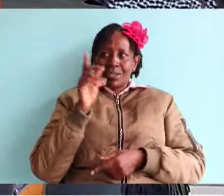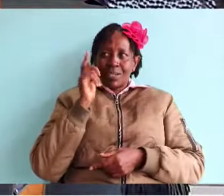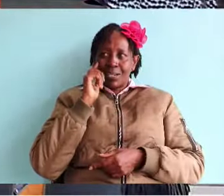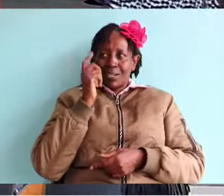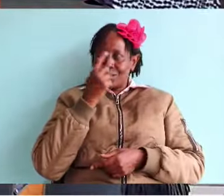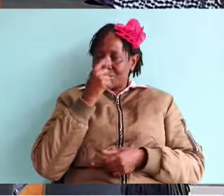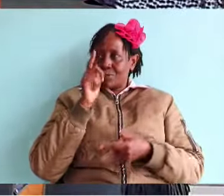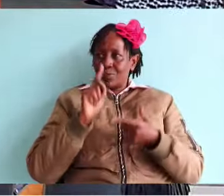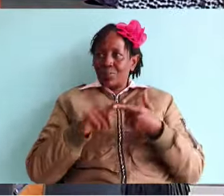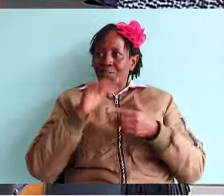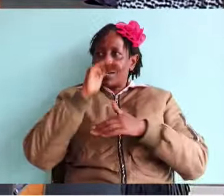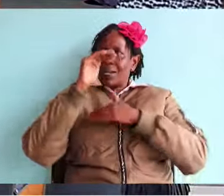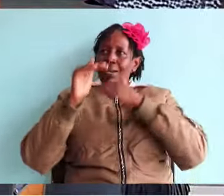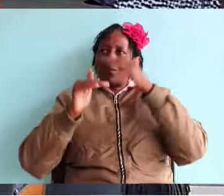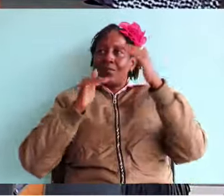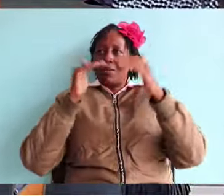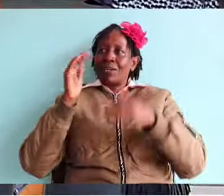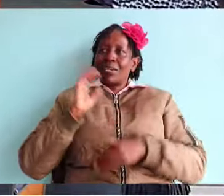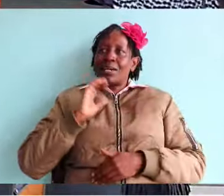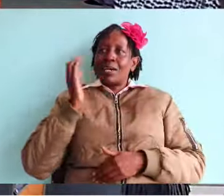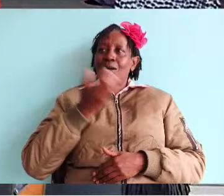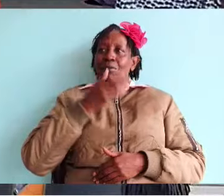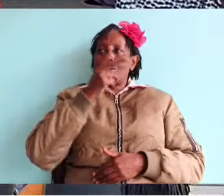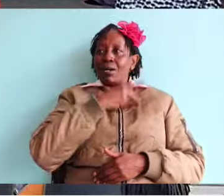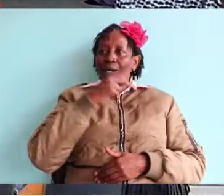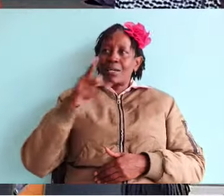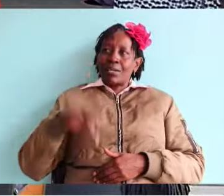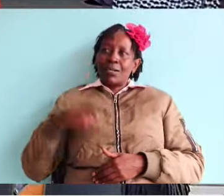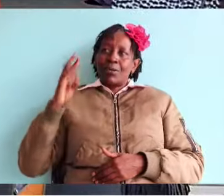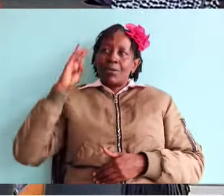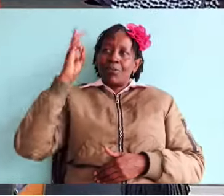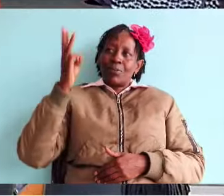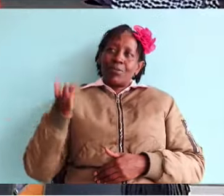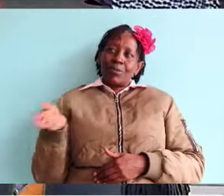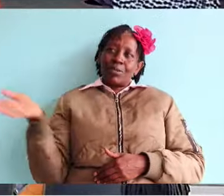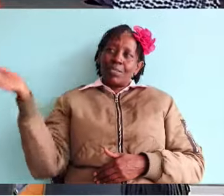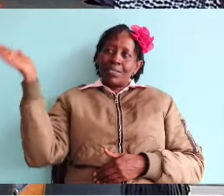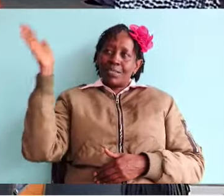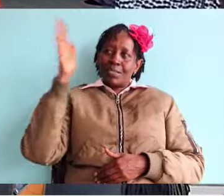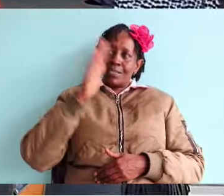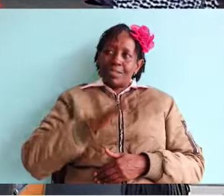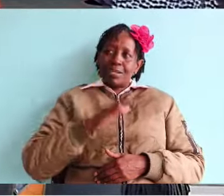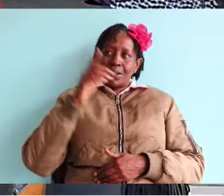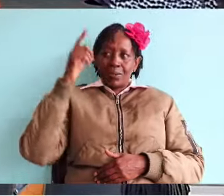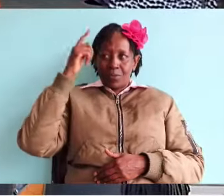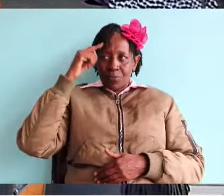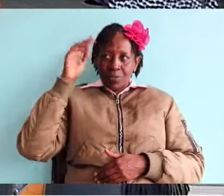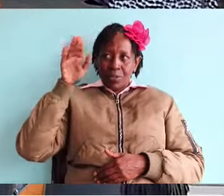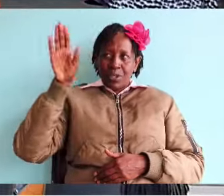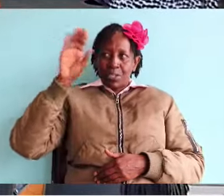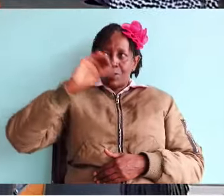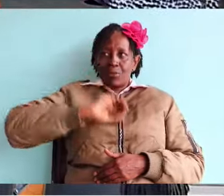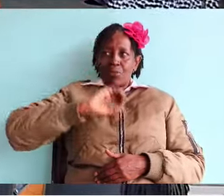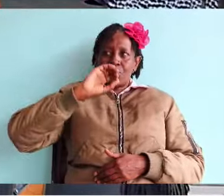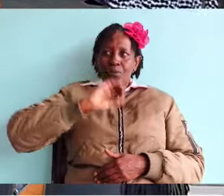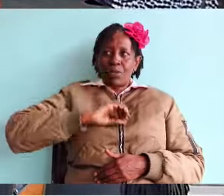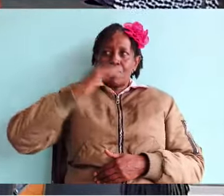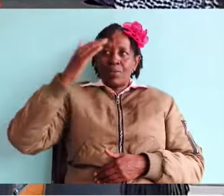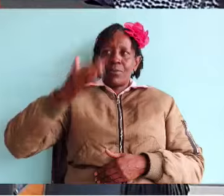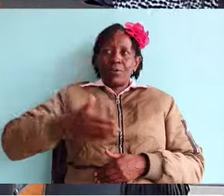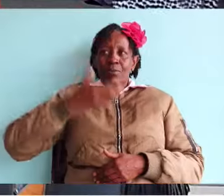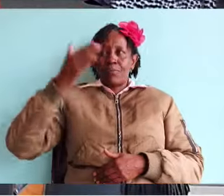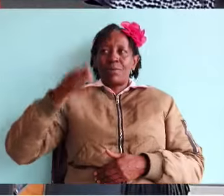heavens. Our King will return for His own.